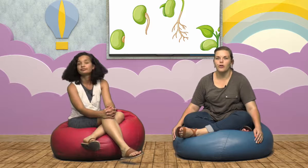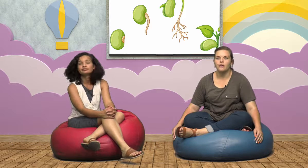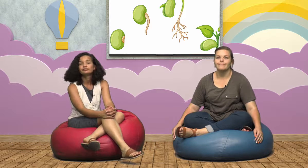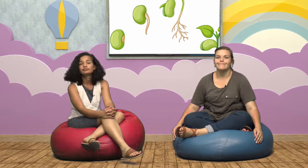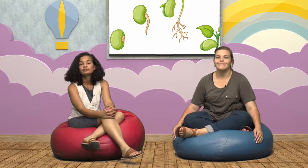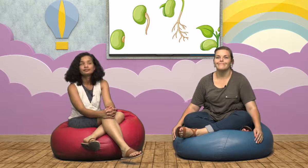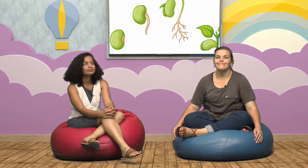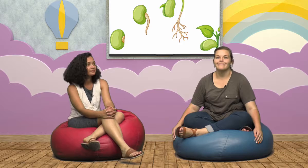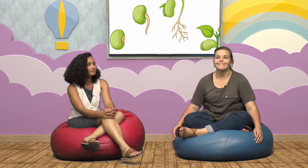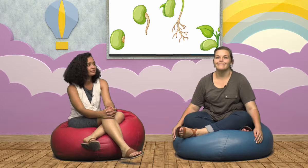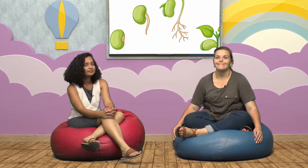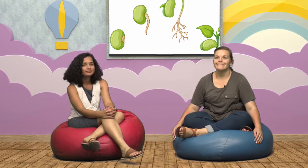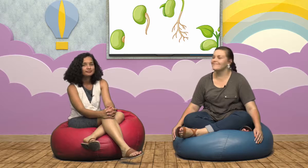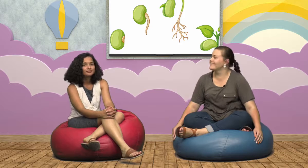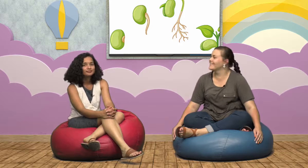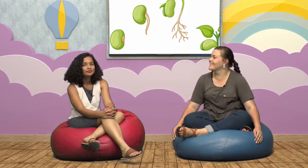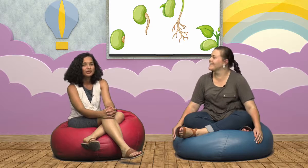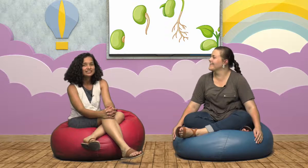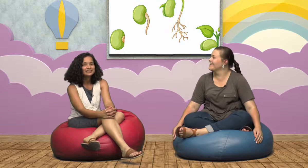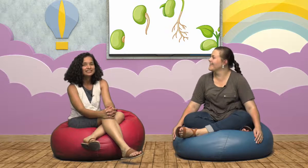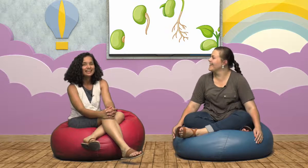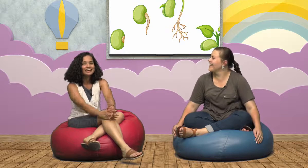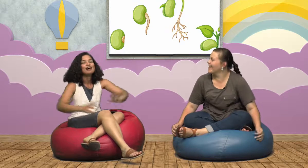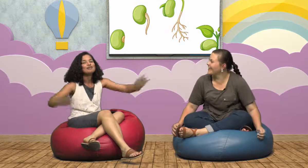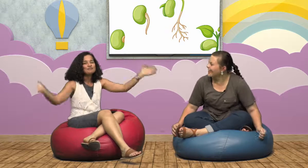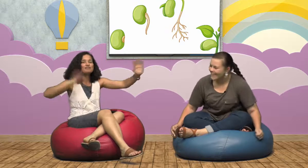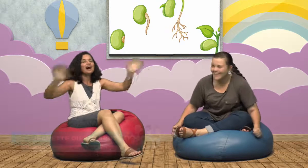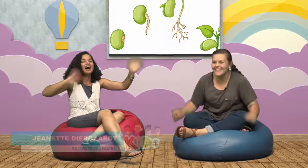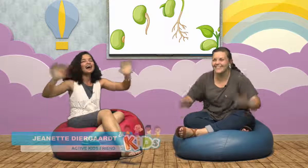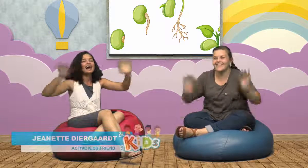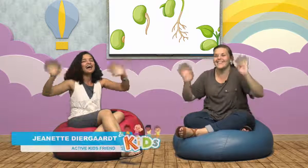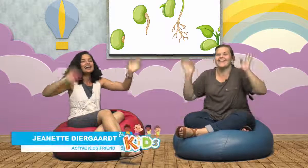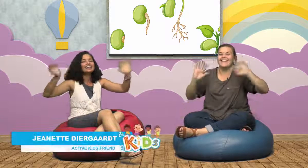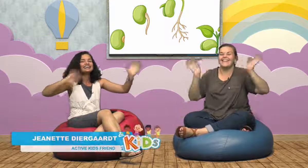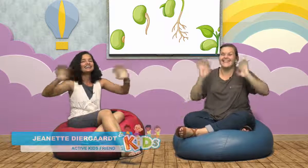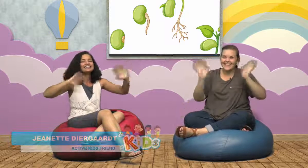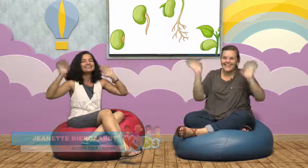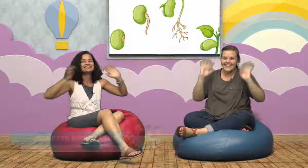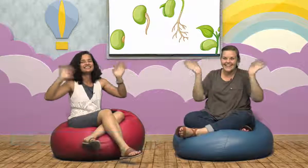get heartburn. What she said. Bye!